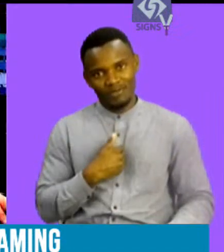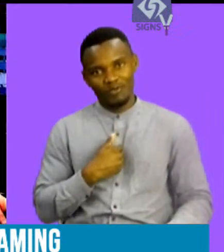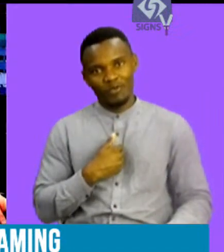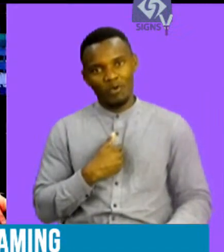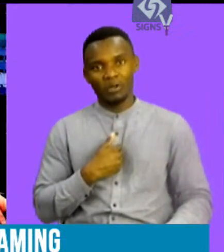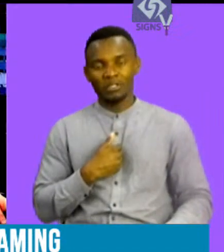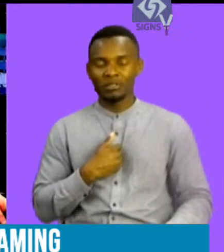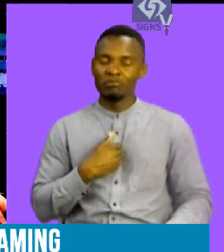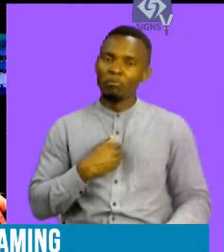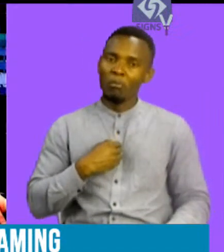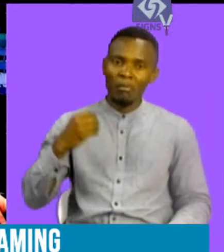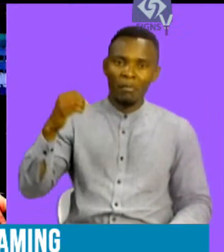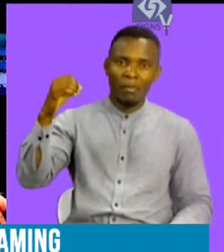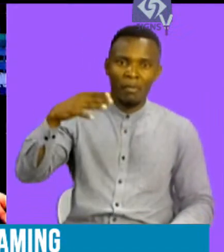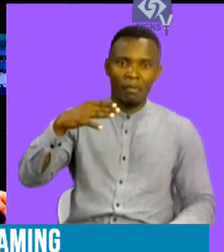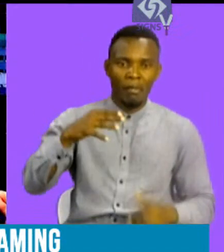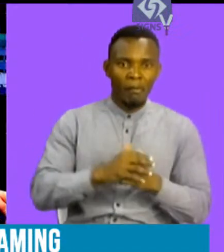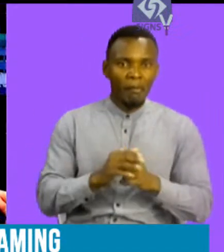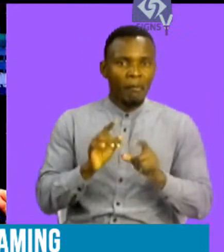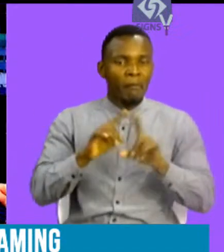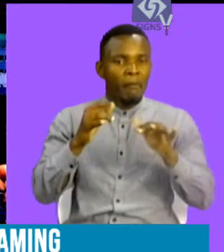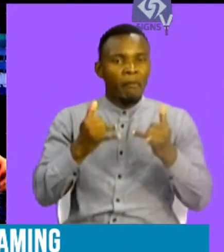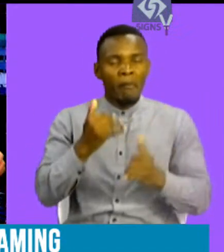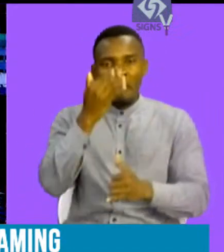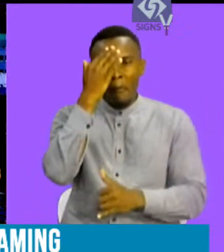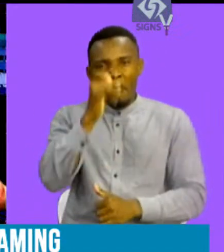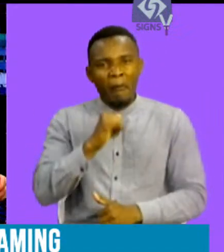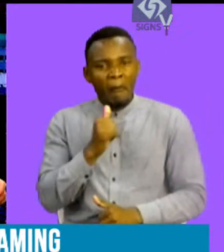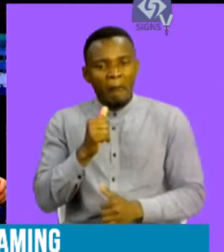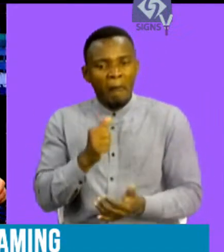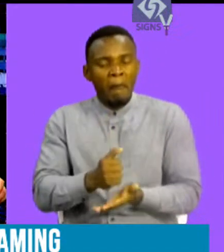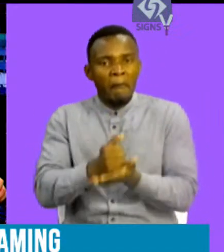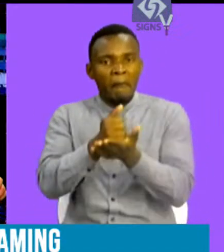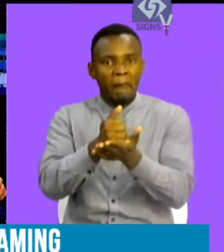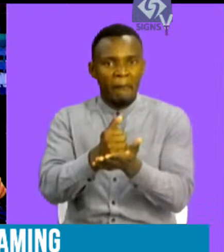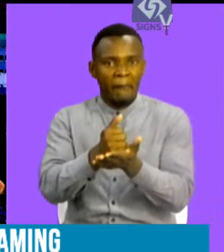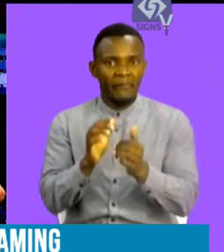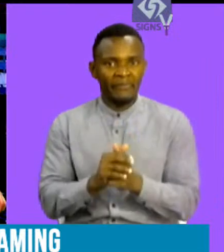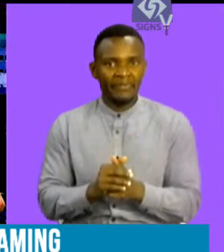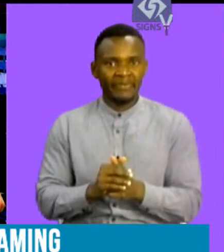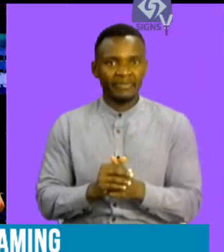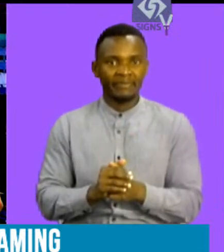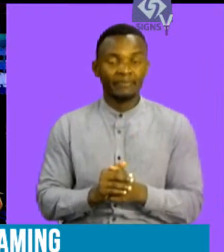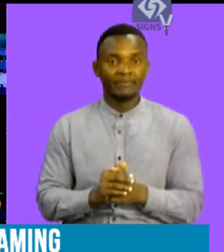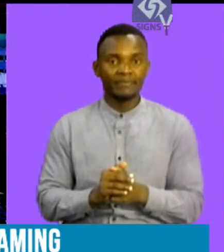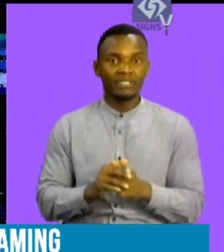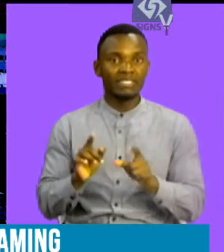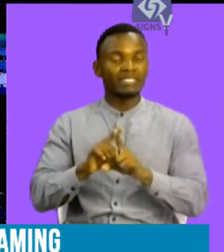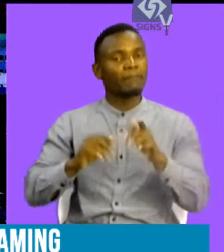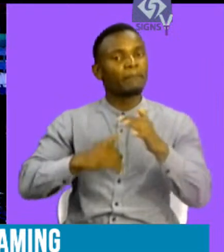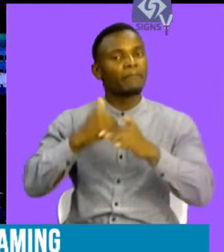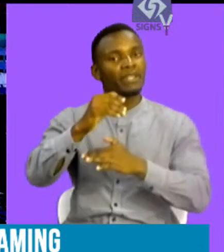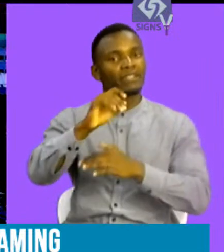tunnel? Why don't we push this light a little bit into the tunnel? And this segues me into my next question.